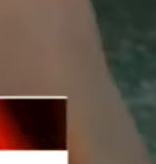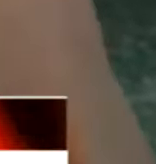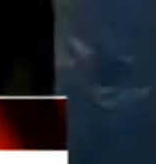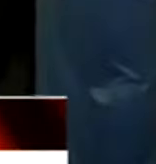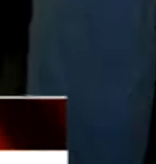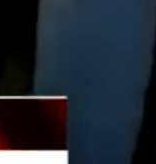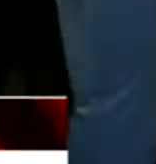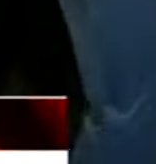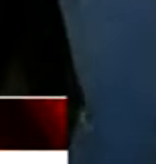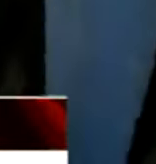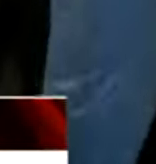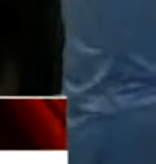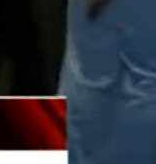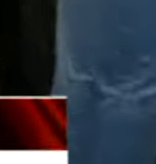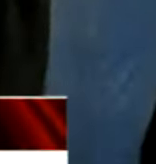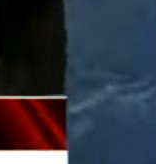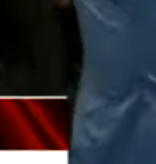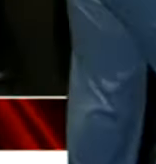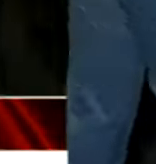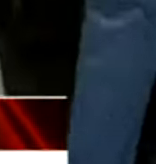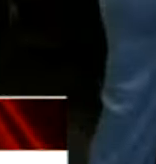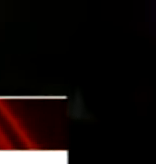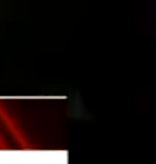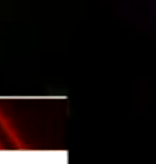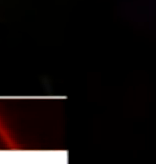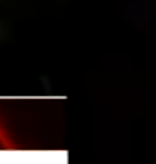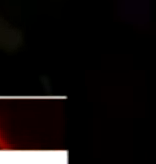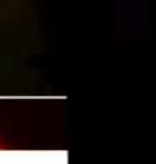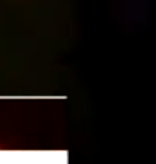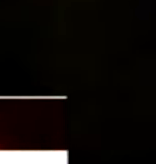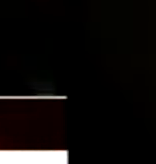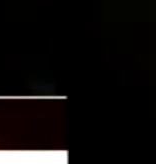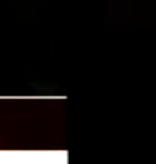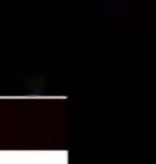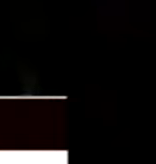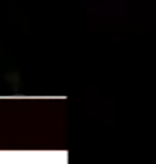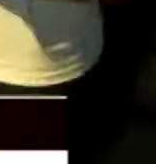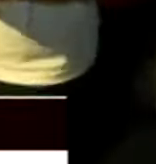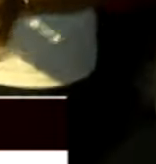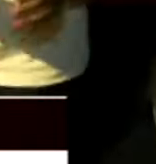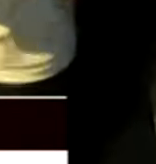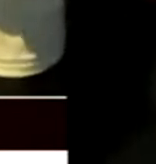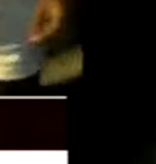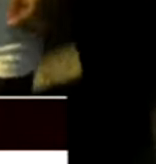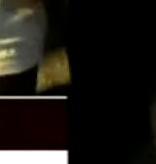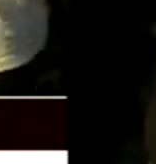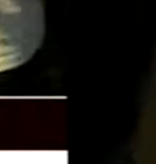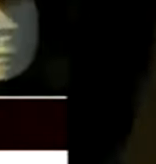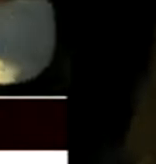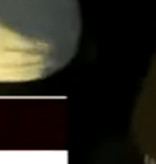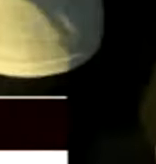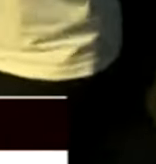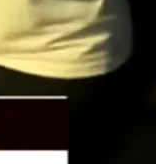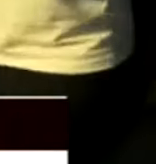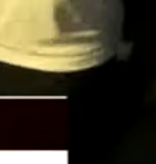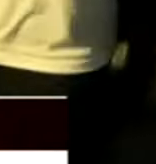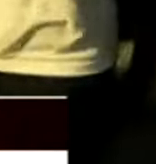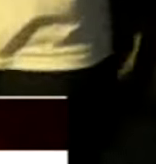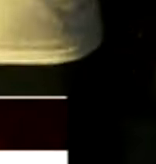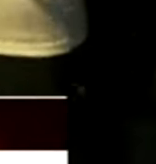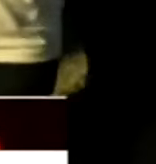The long-awaited Malaika Bango Night Festival was held in Voi, Taita Taveta County.